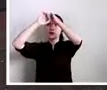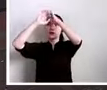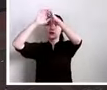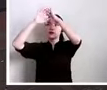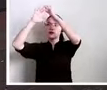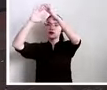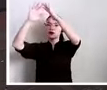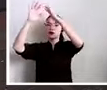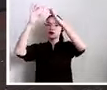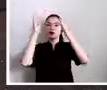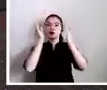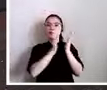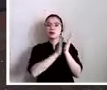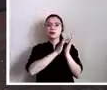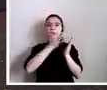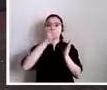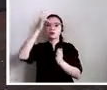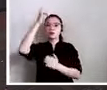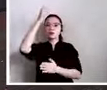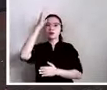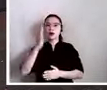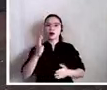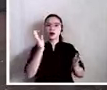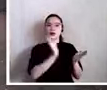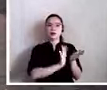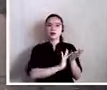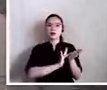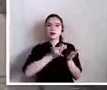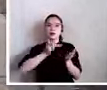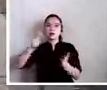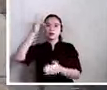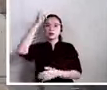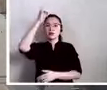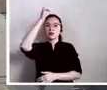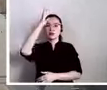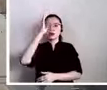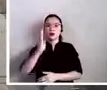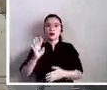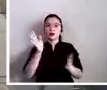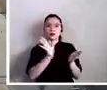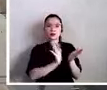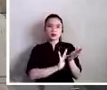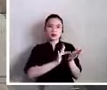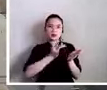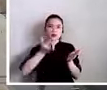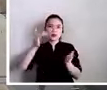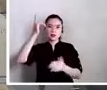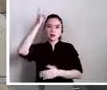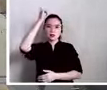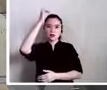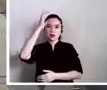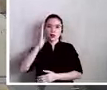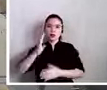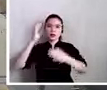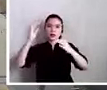Father, glory to God, glory to God, glory to God in